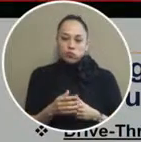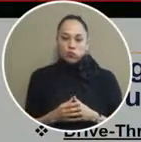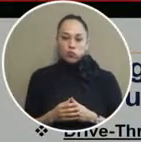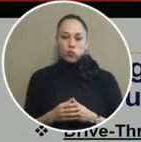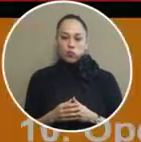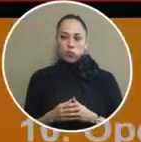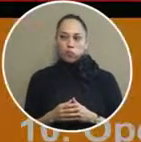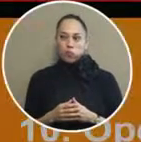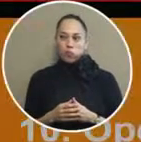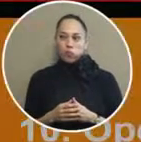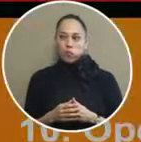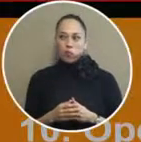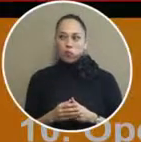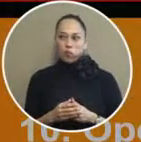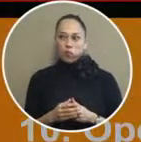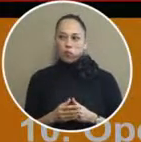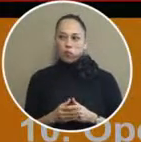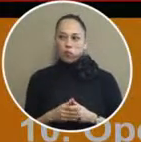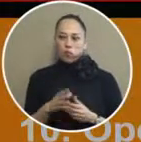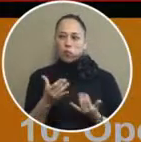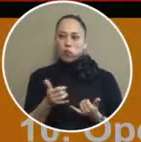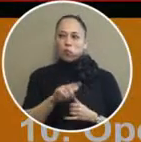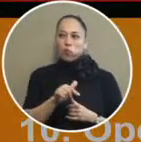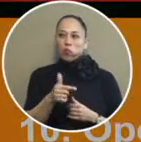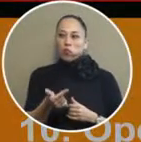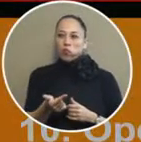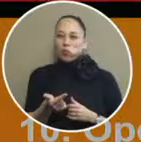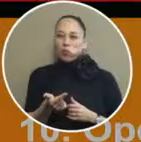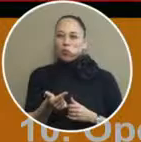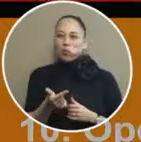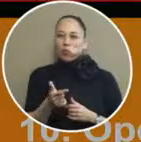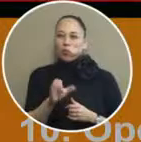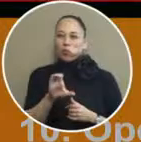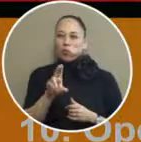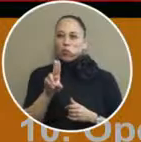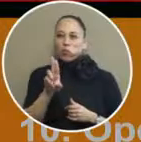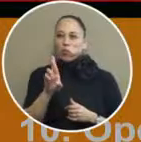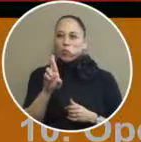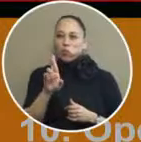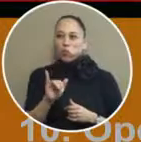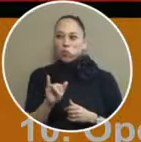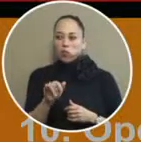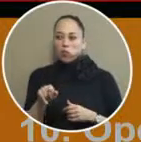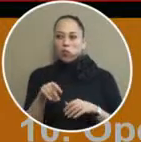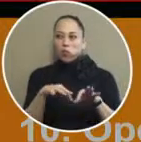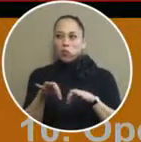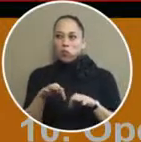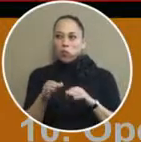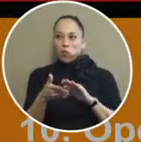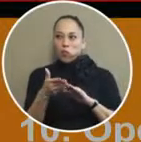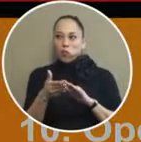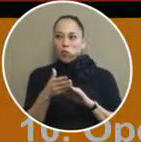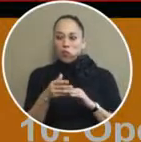slide. I'm going to turn the presentation over to Kerry now to speak about the operational